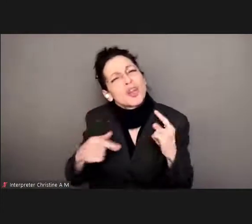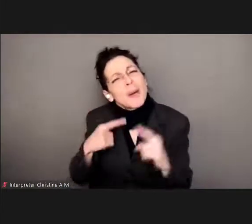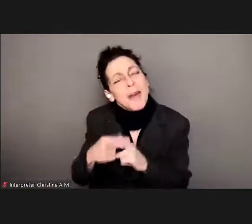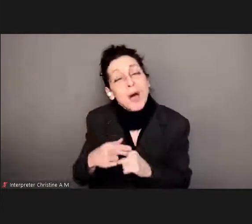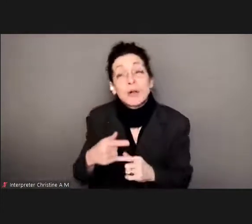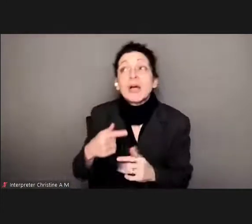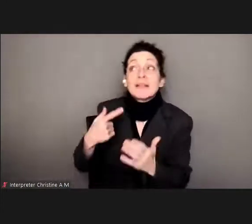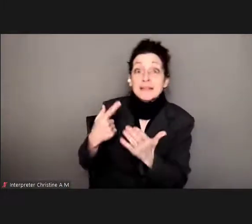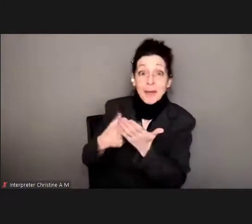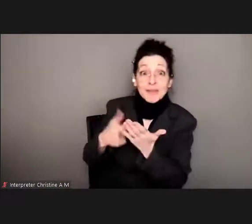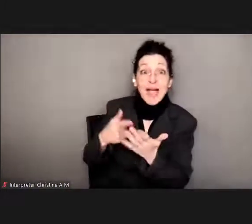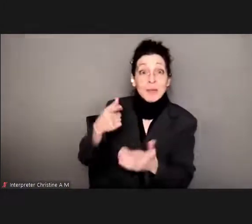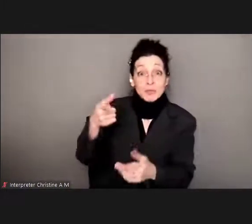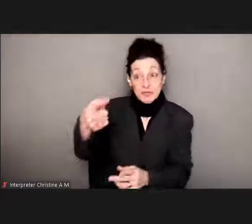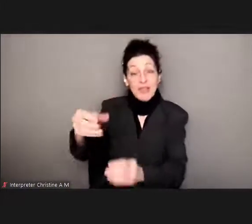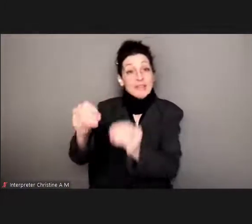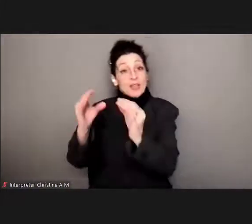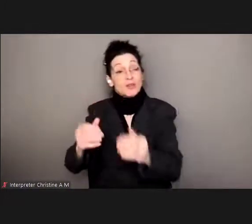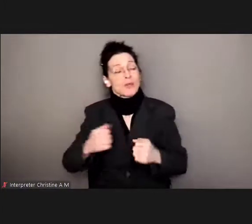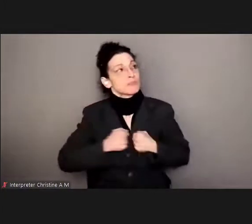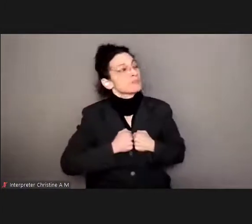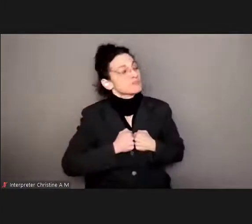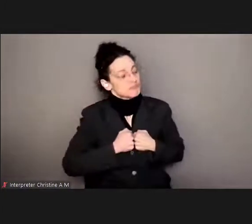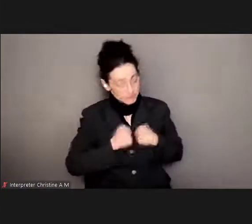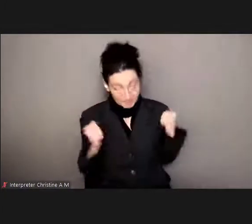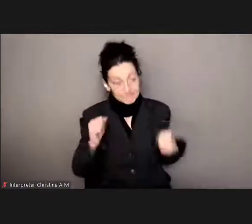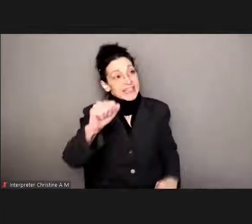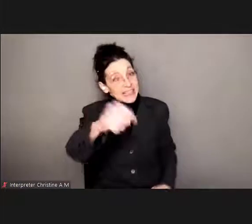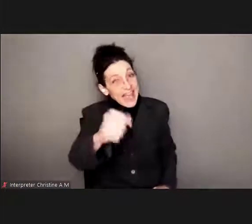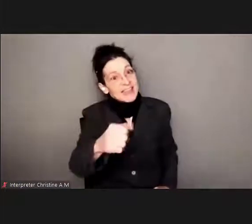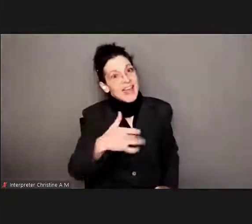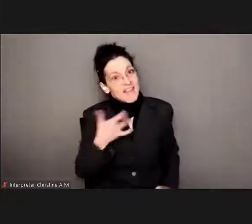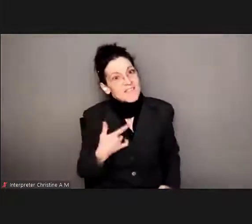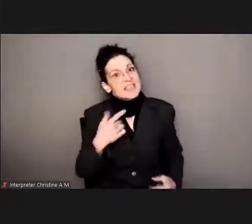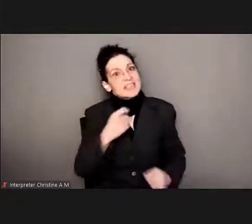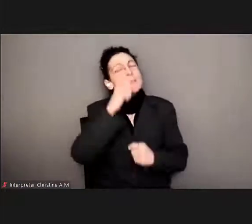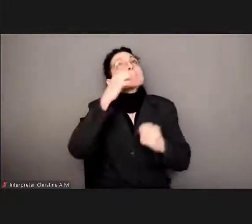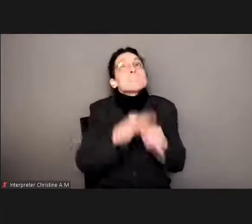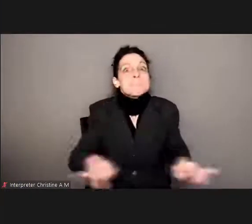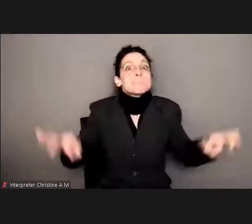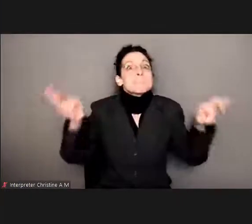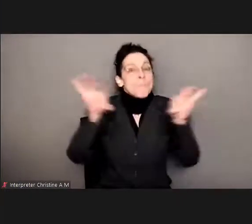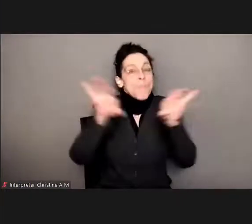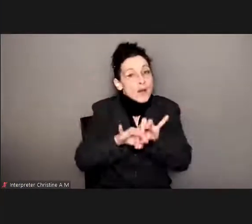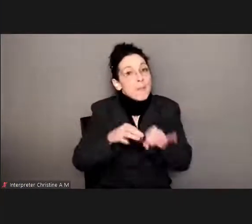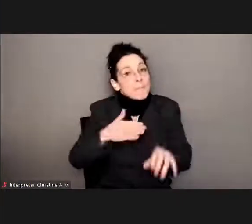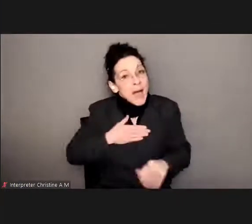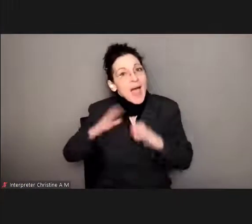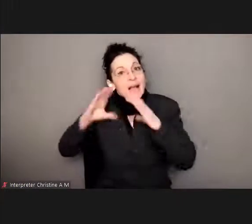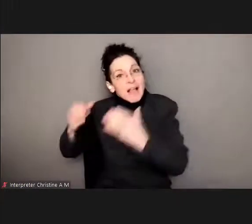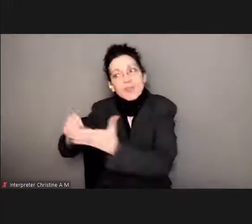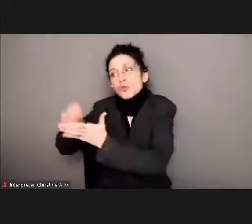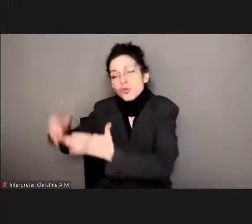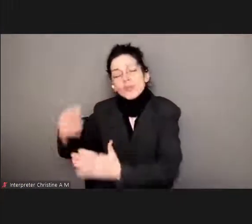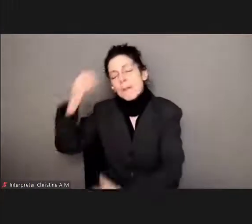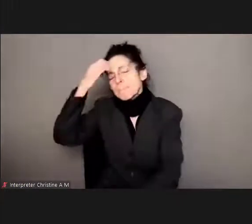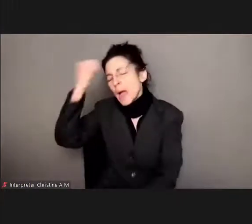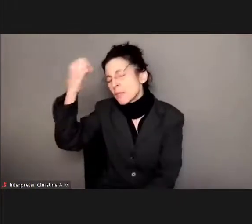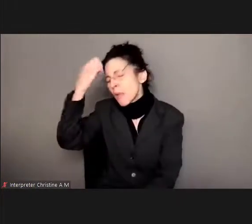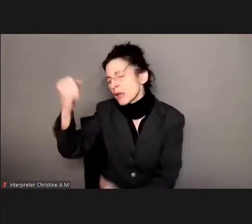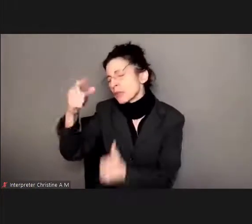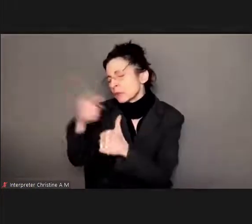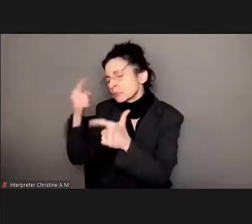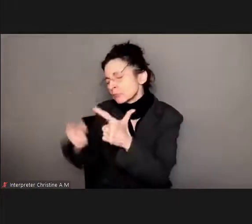non of my class is being able to memorize these exact things. Or I think